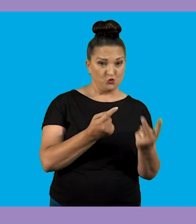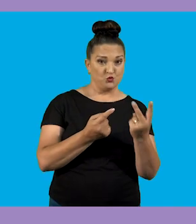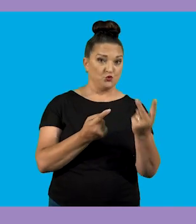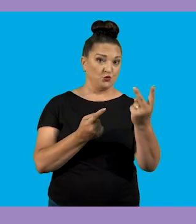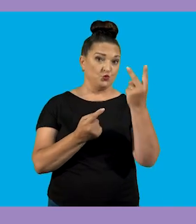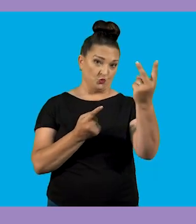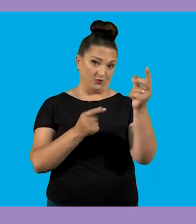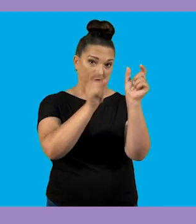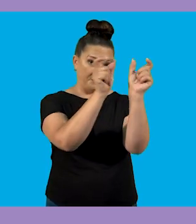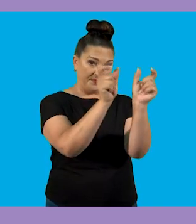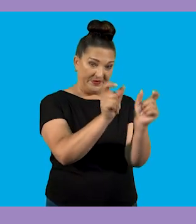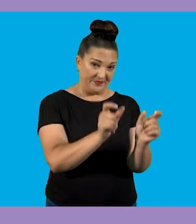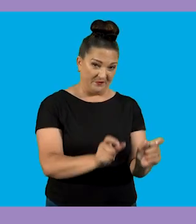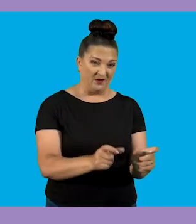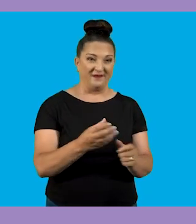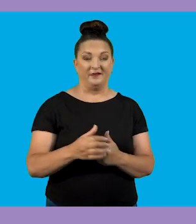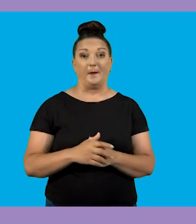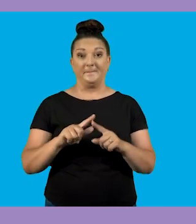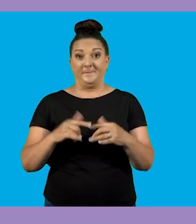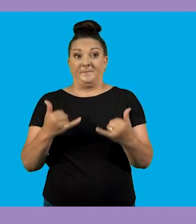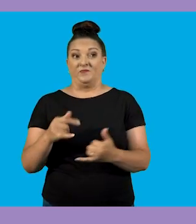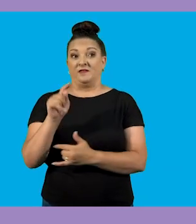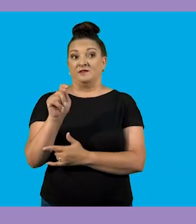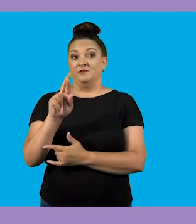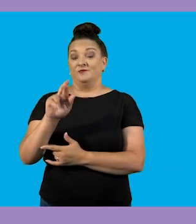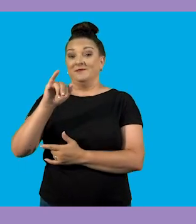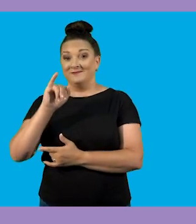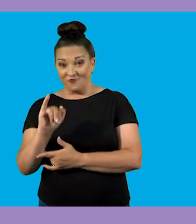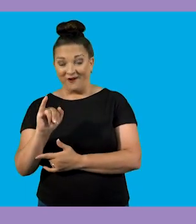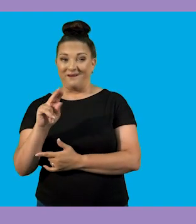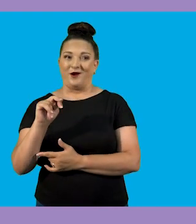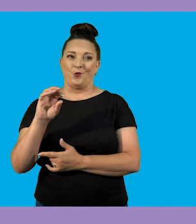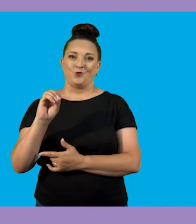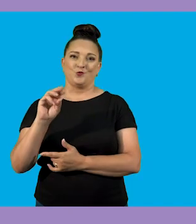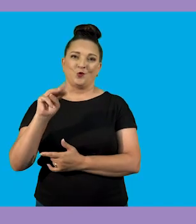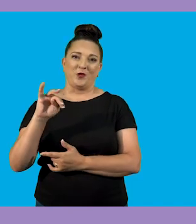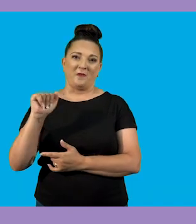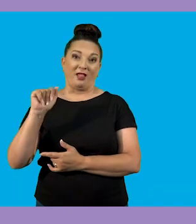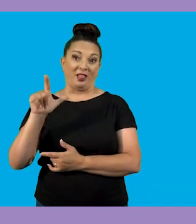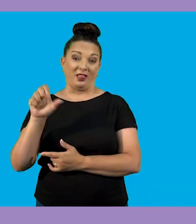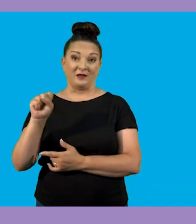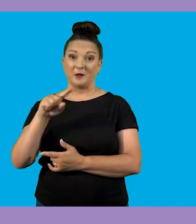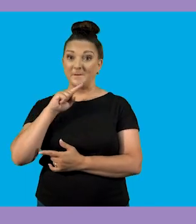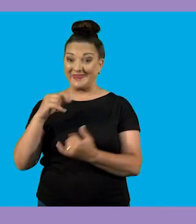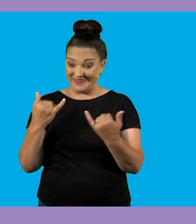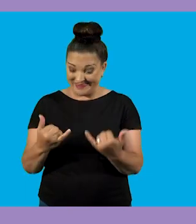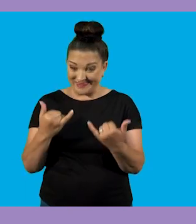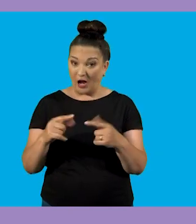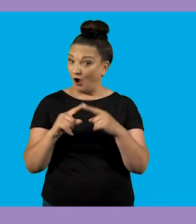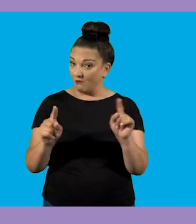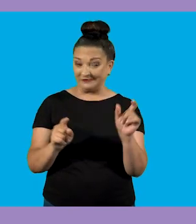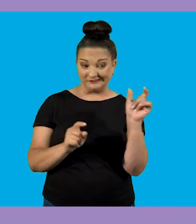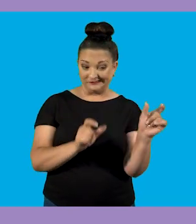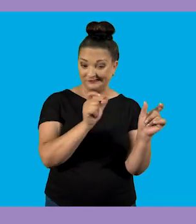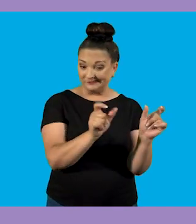terms. Let's look at trinomials. A trinomial is an expression which is a sum of three terms.